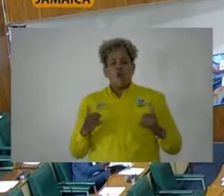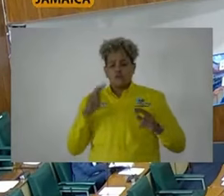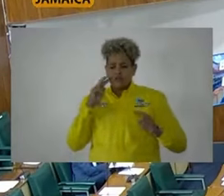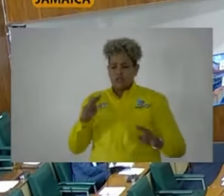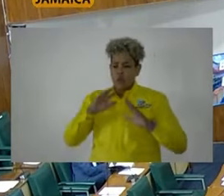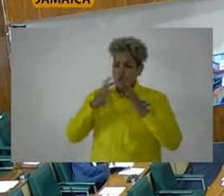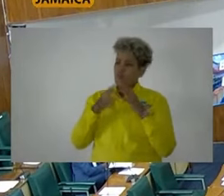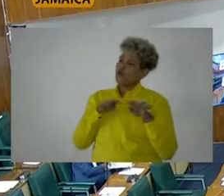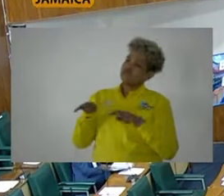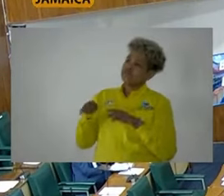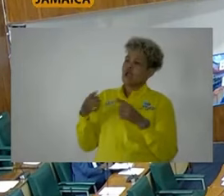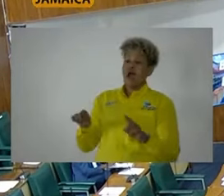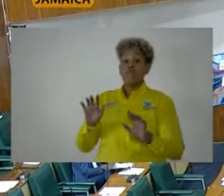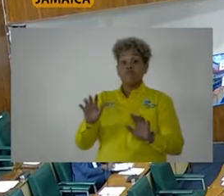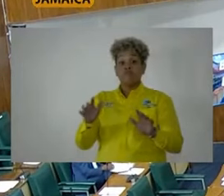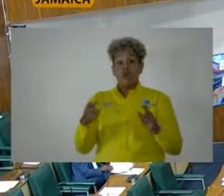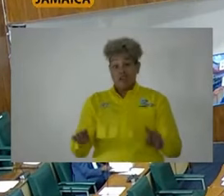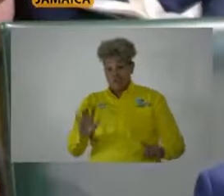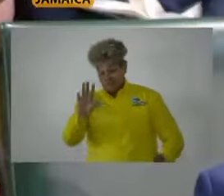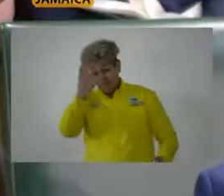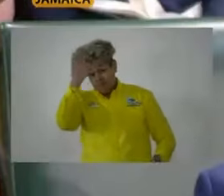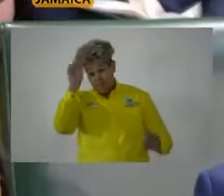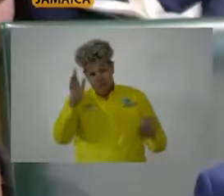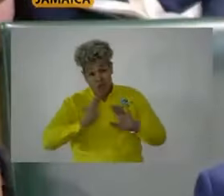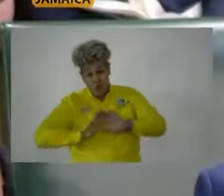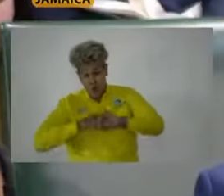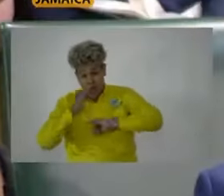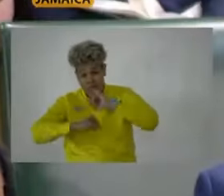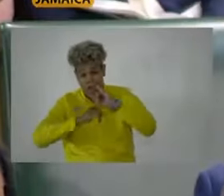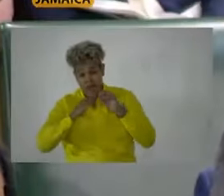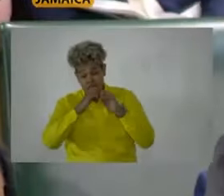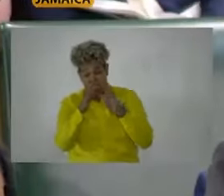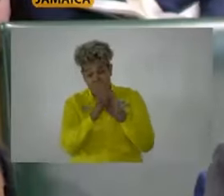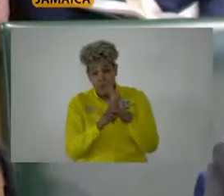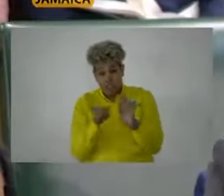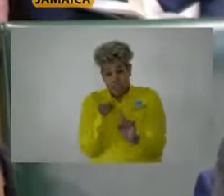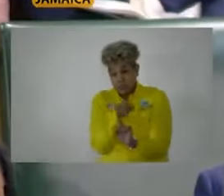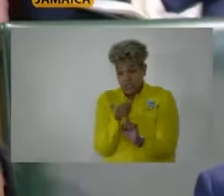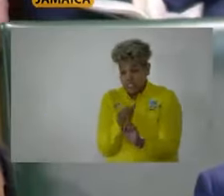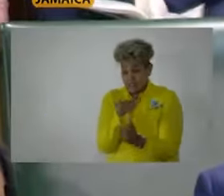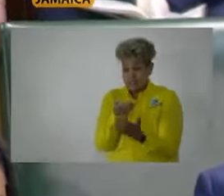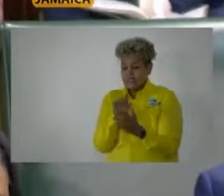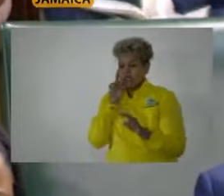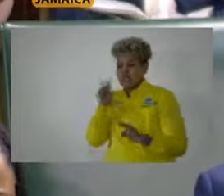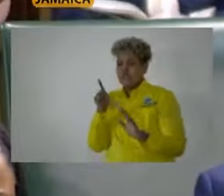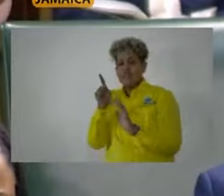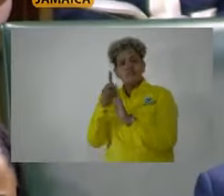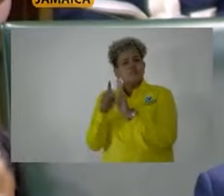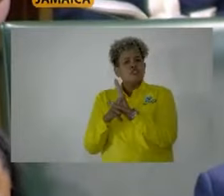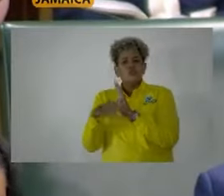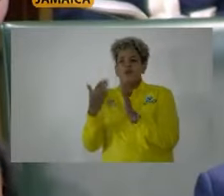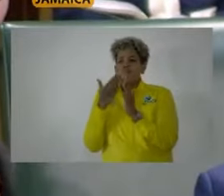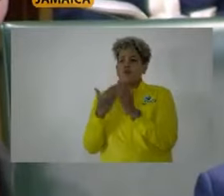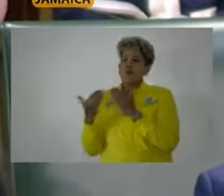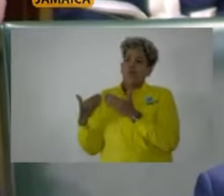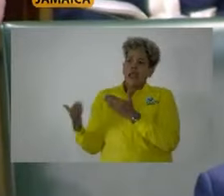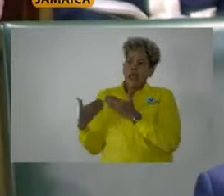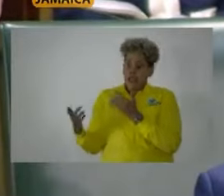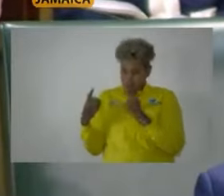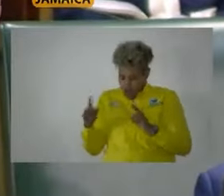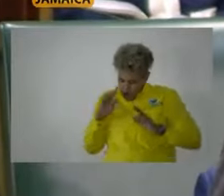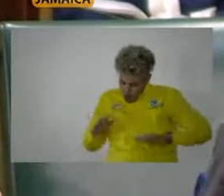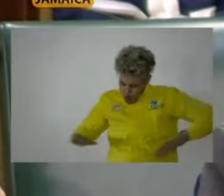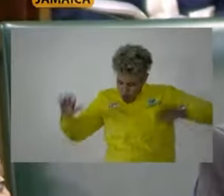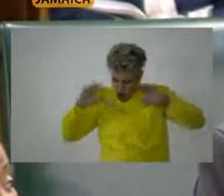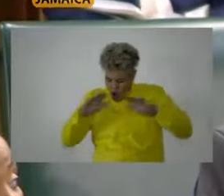the world. Mr. Speaker, our international policy position centres on the principle of being good neighbours to